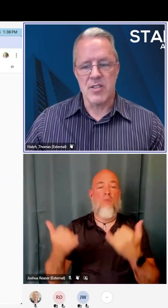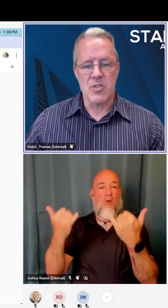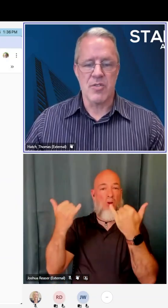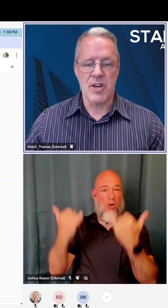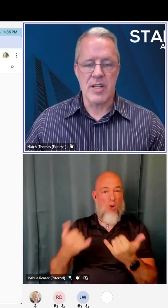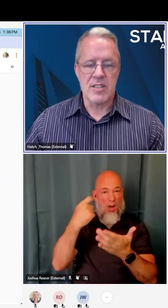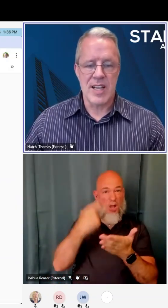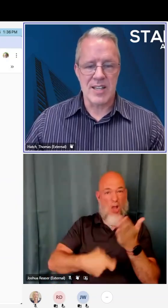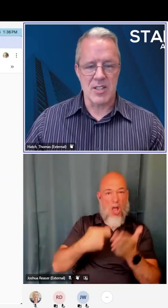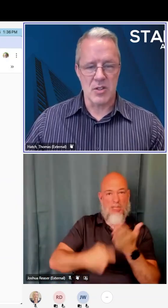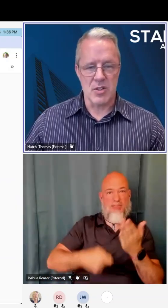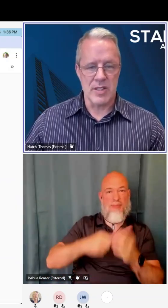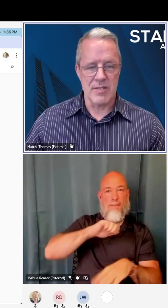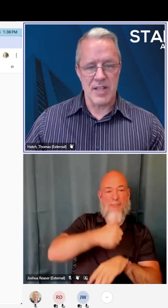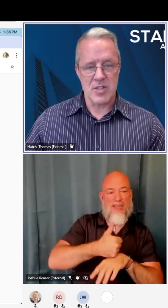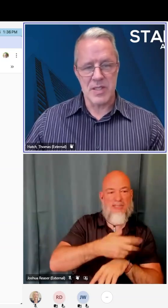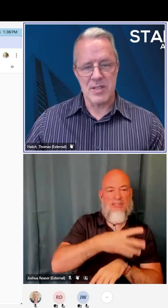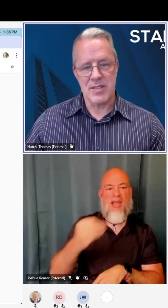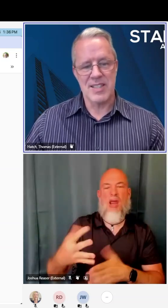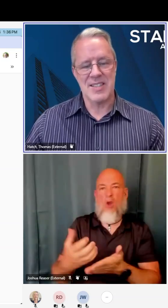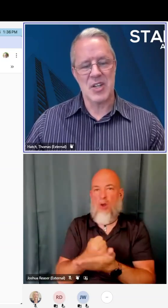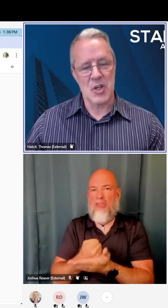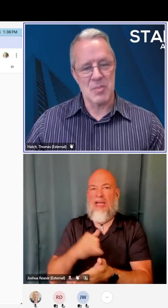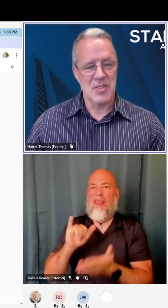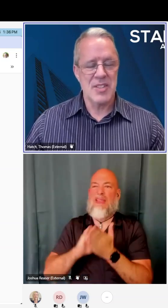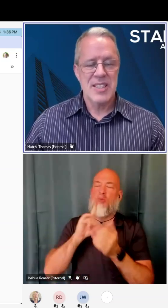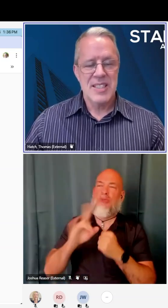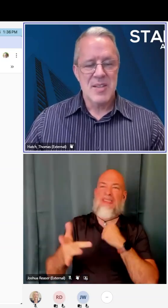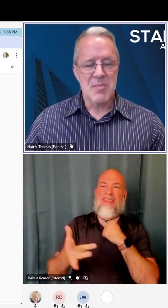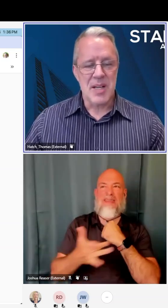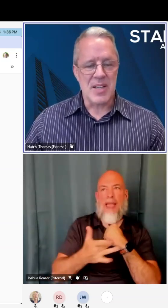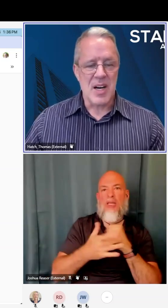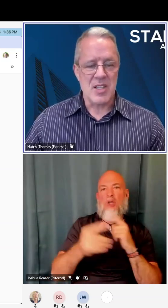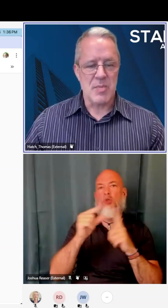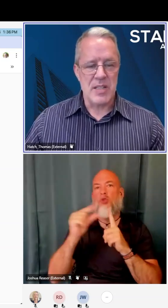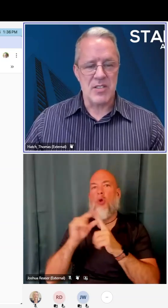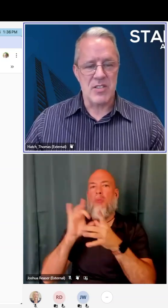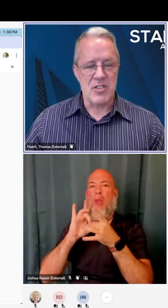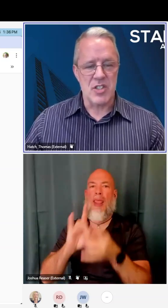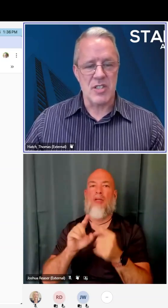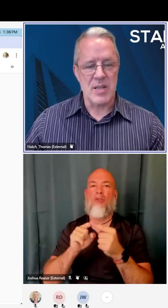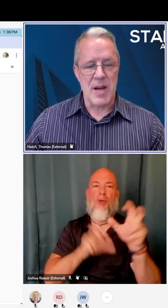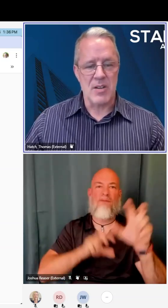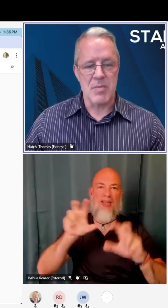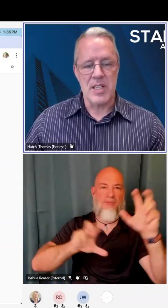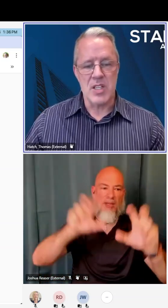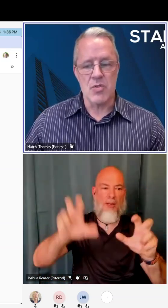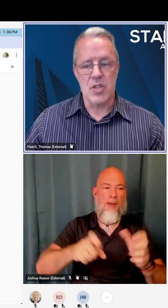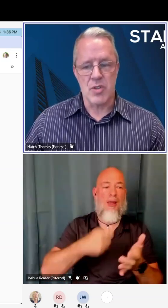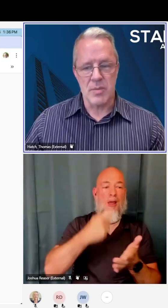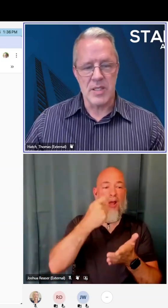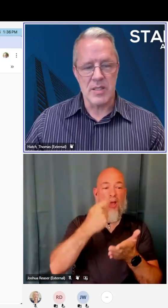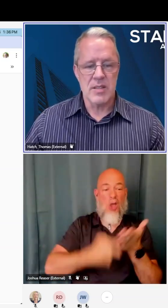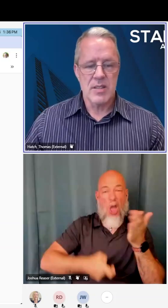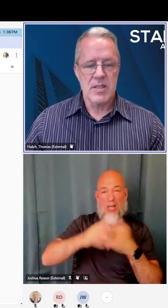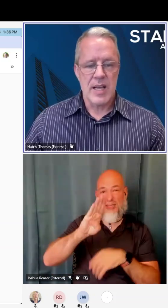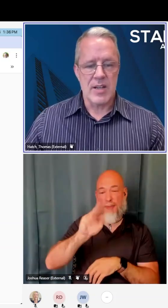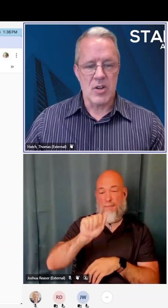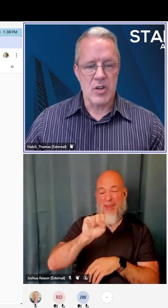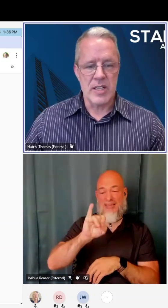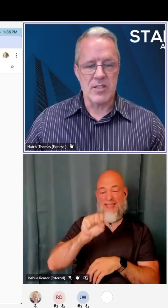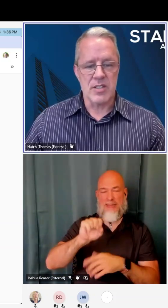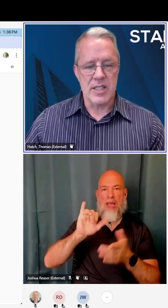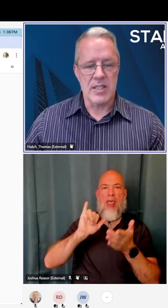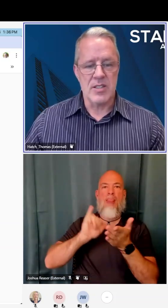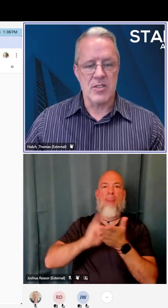earnings, those are very technical investment terms, but cost basis is just the amount of money you've contributed,